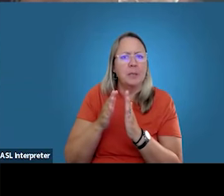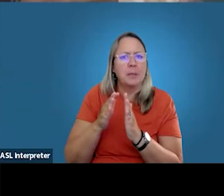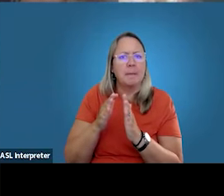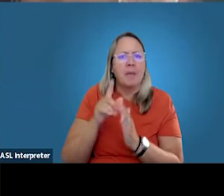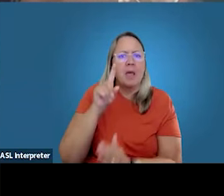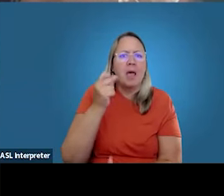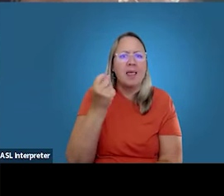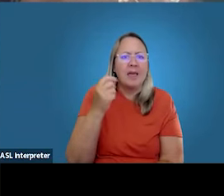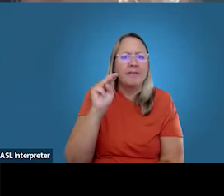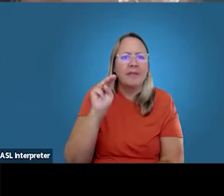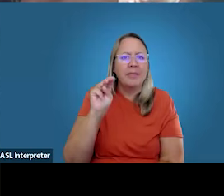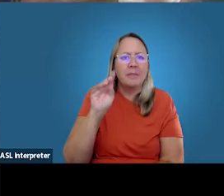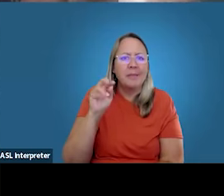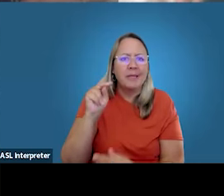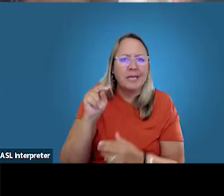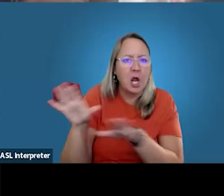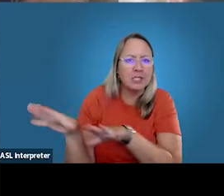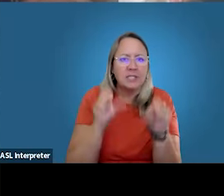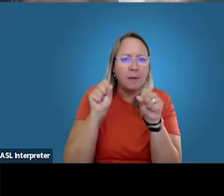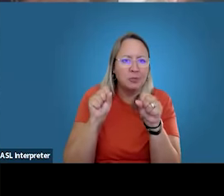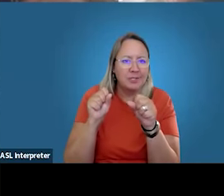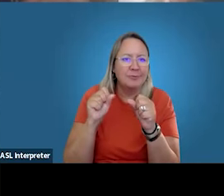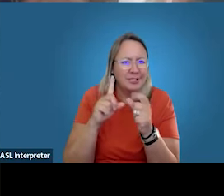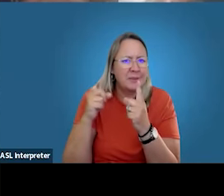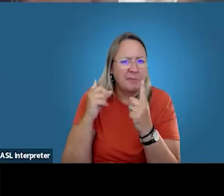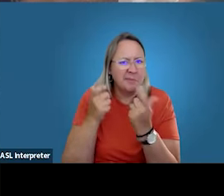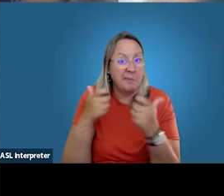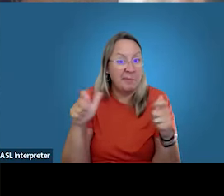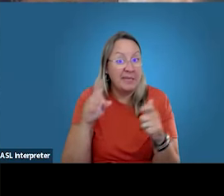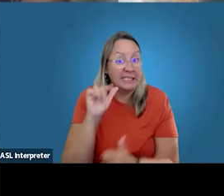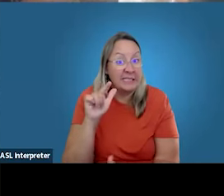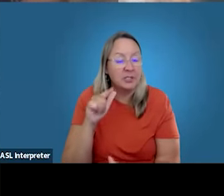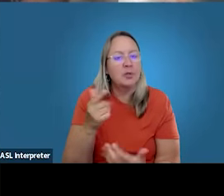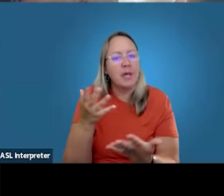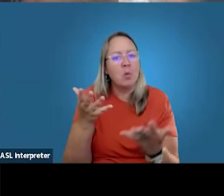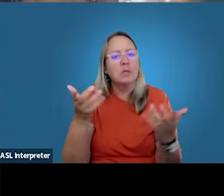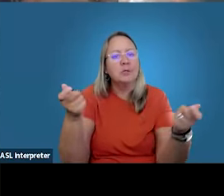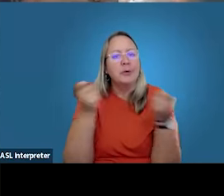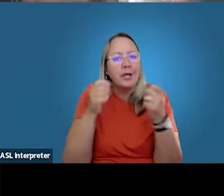millionth adoption point, which is obviously a big milestone. And to do that, they really wanted to engage people